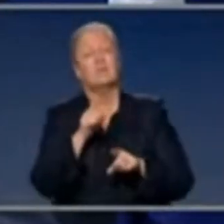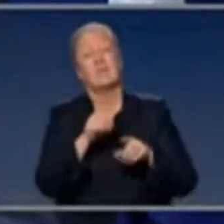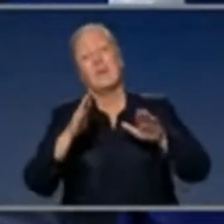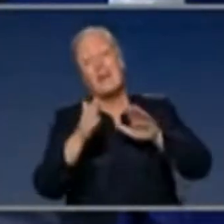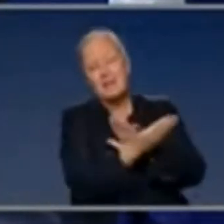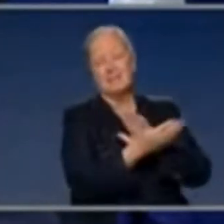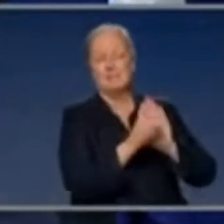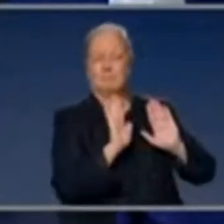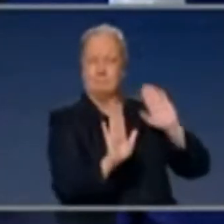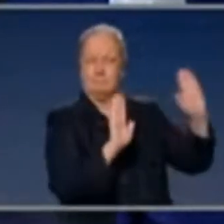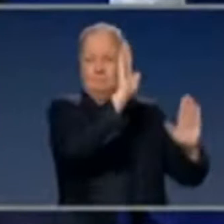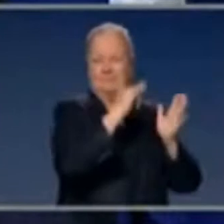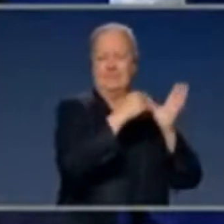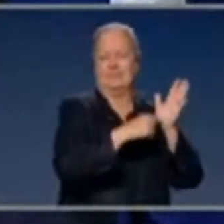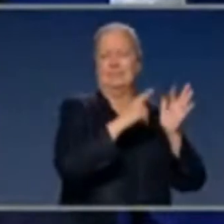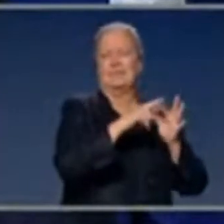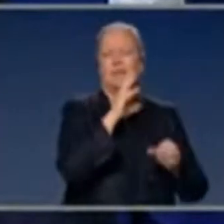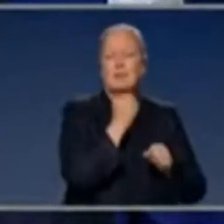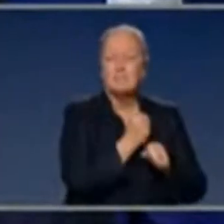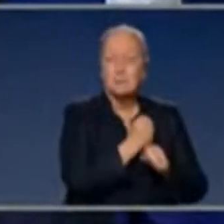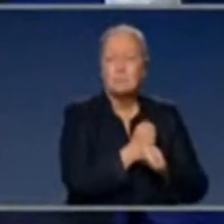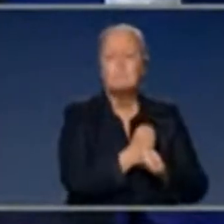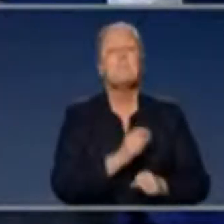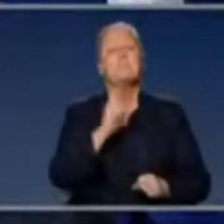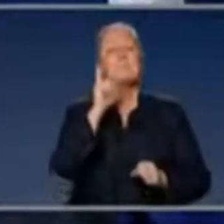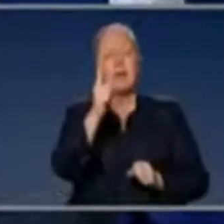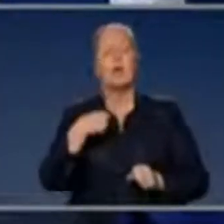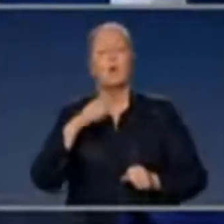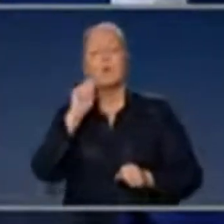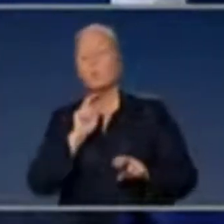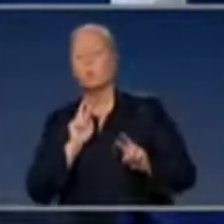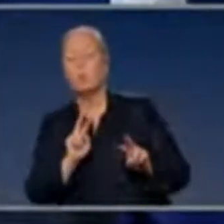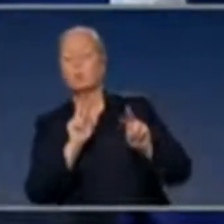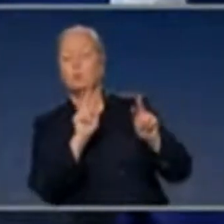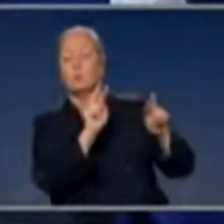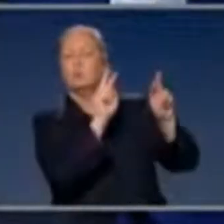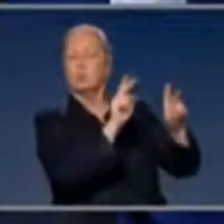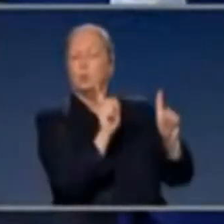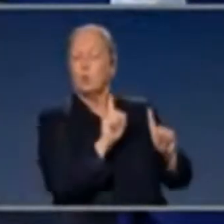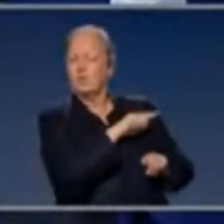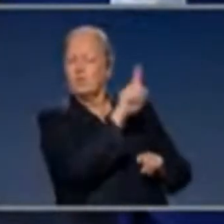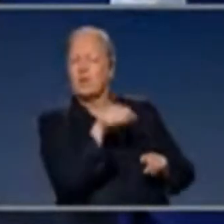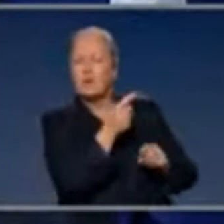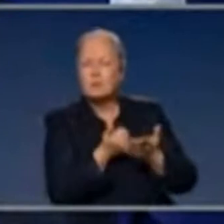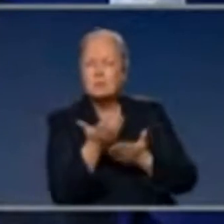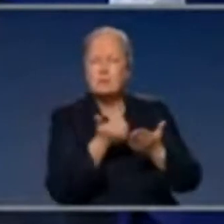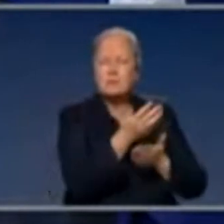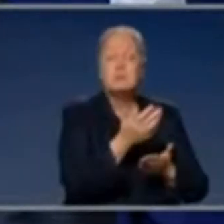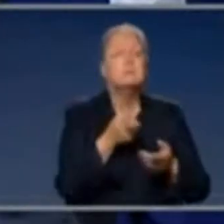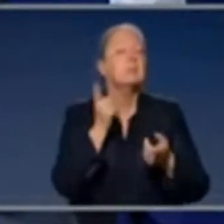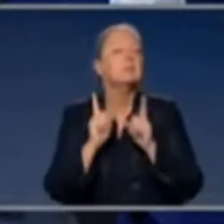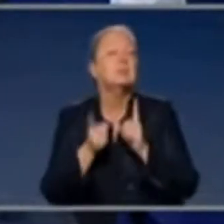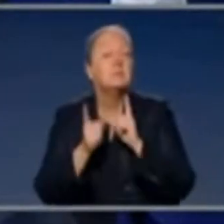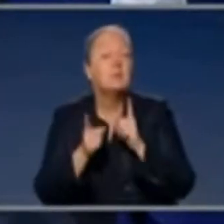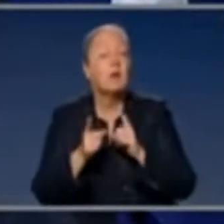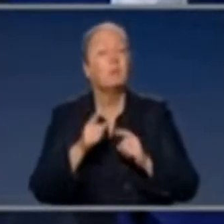seek to synchronise it wherever possible, and where there are infrastructure projects and other programs like Job Trainer, then we're doing them with each other and giving good forward plans